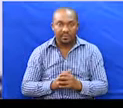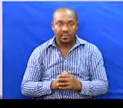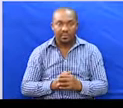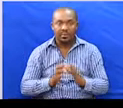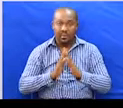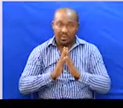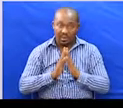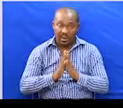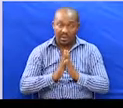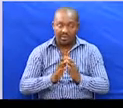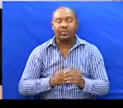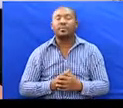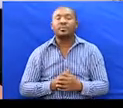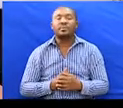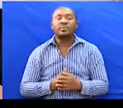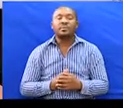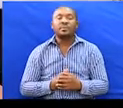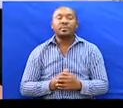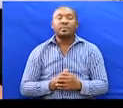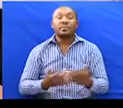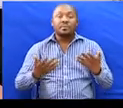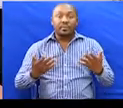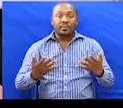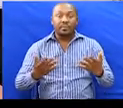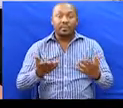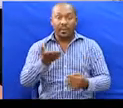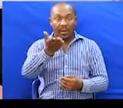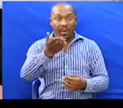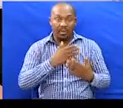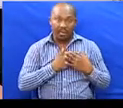you. Now, my dear student,